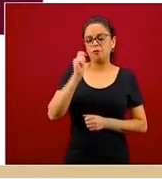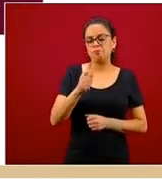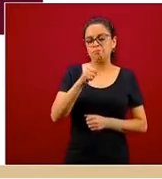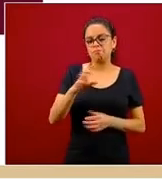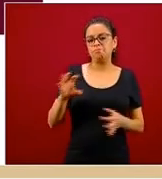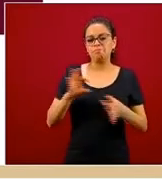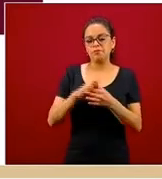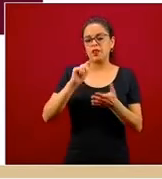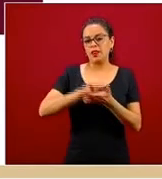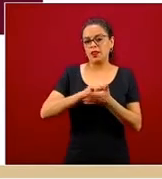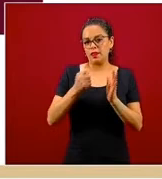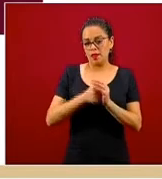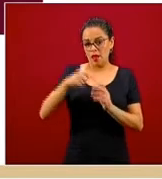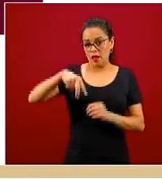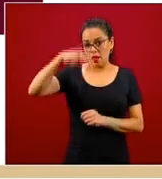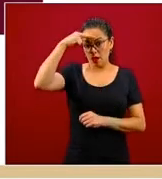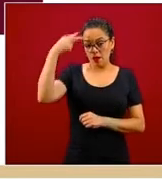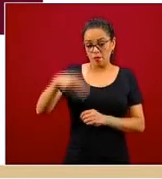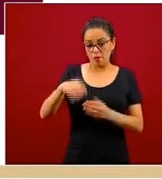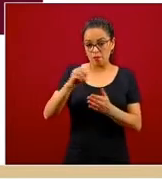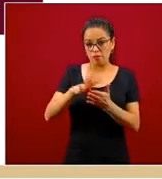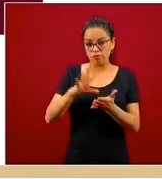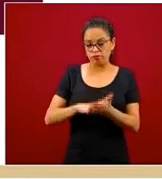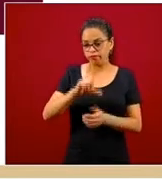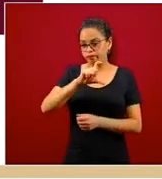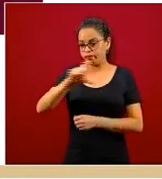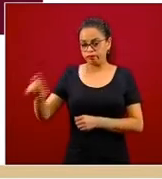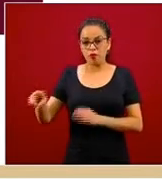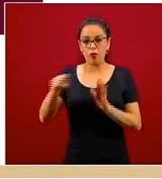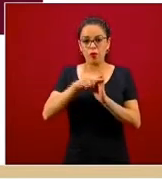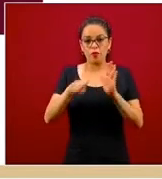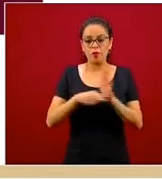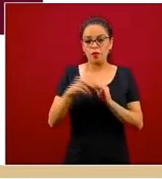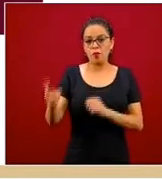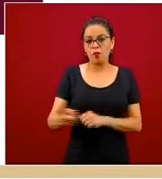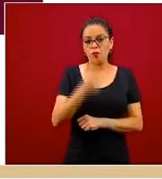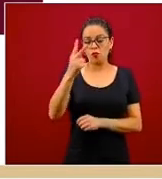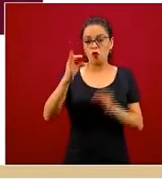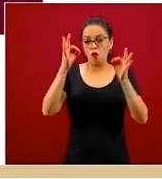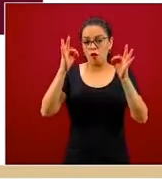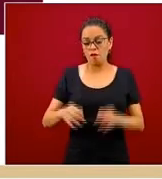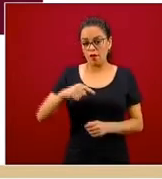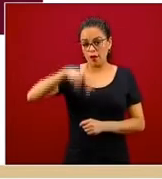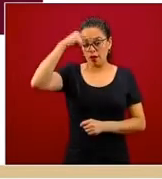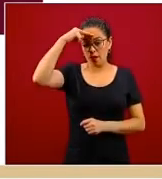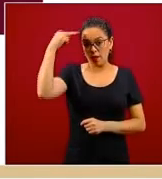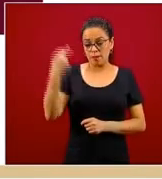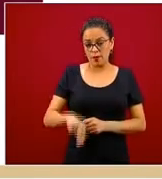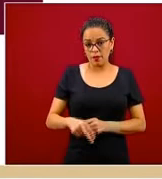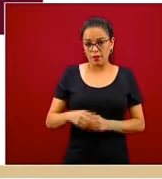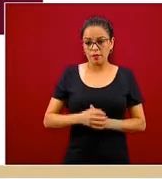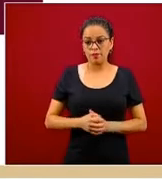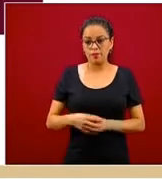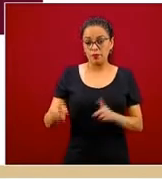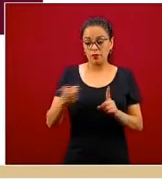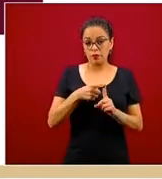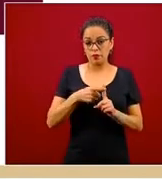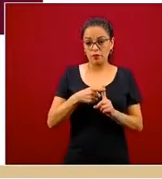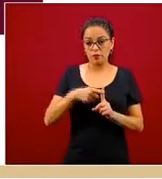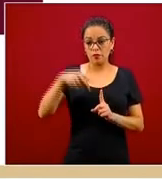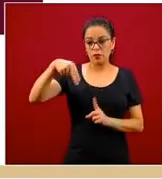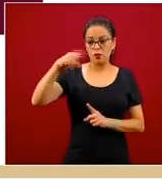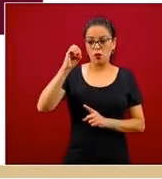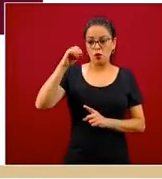This is a technical definition. In Mexico, we have 2 official standards that speak